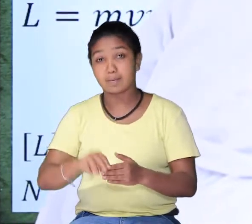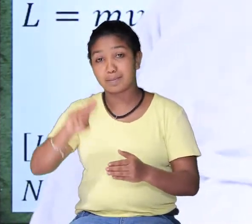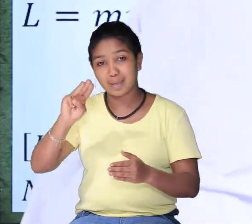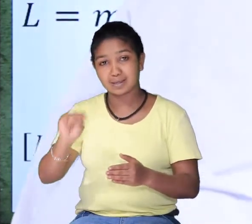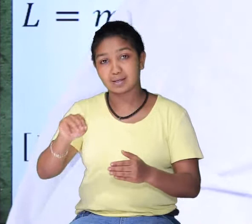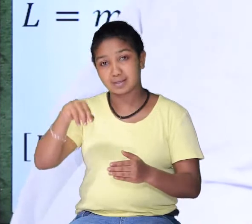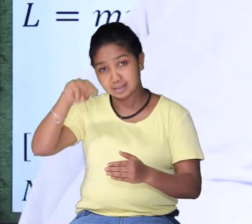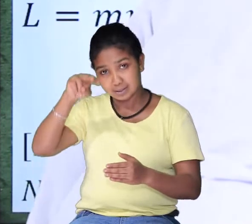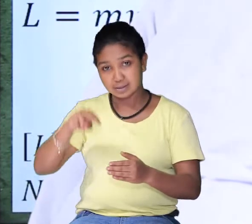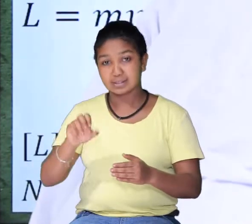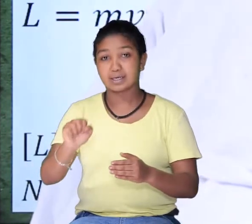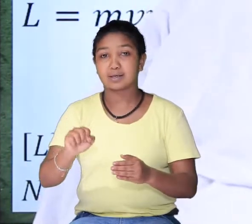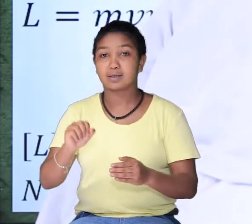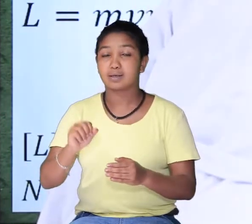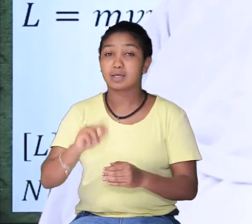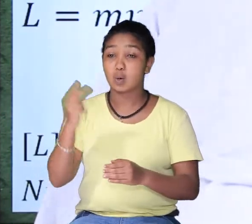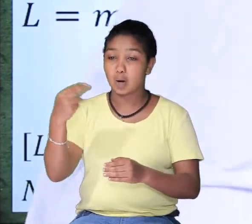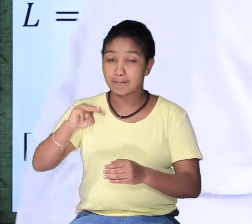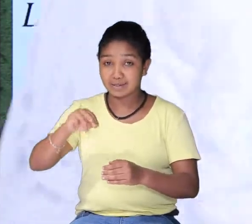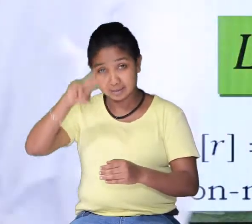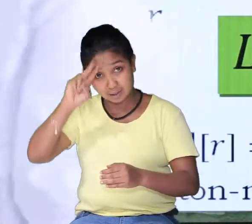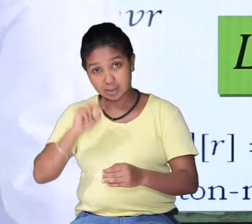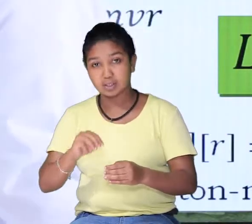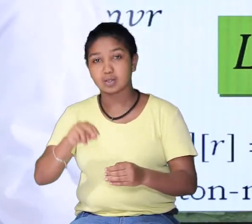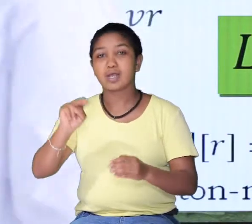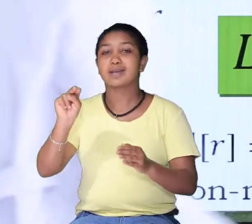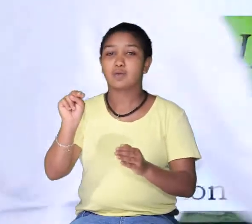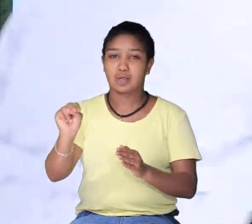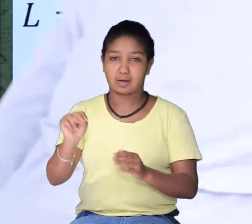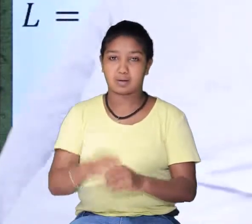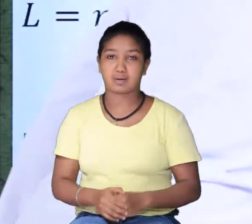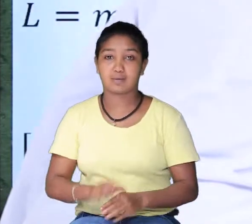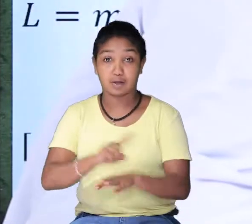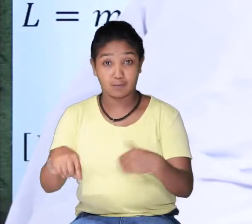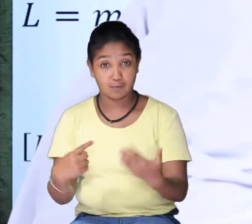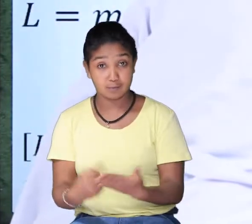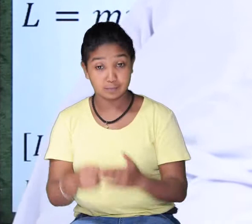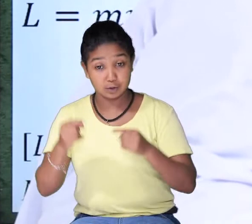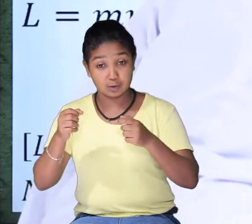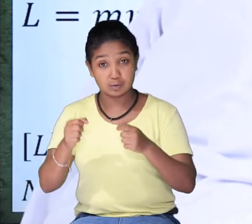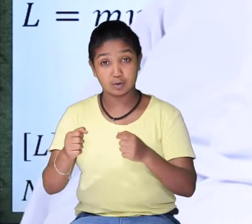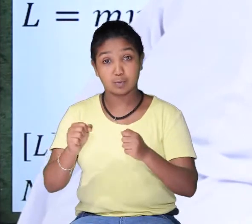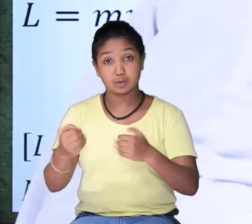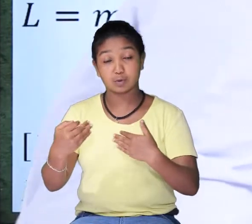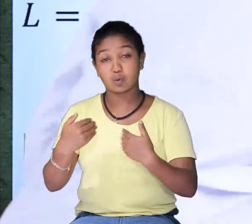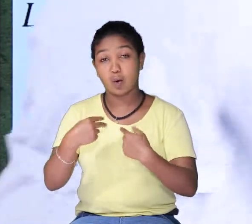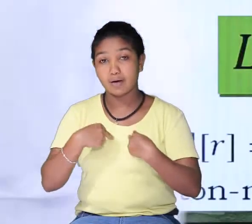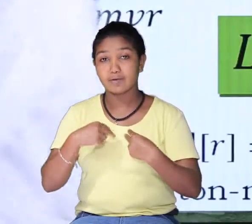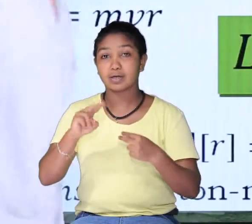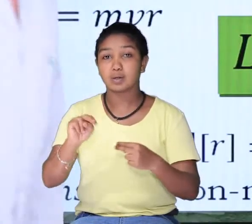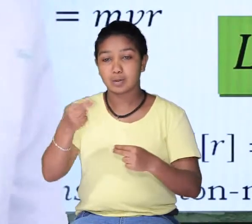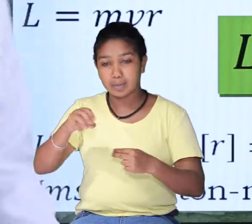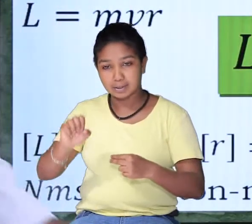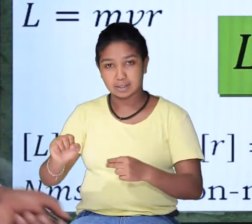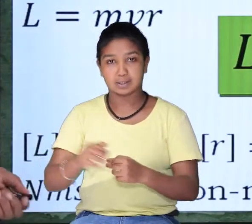meter second. Kilogram meter second squared is Newton. Therefore, it's possible to have Newton meter